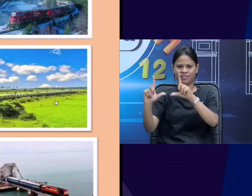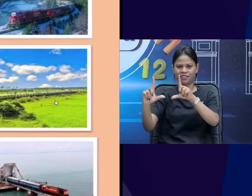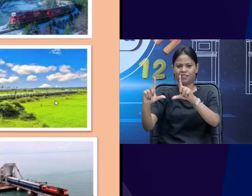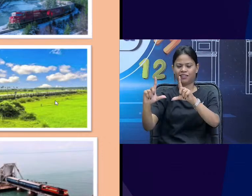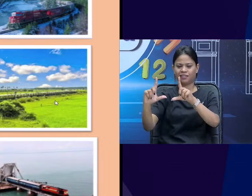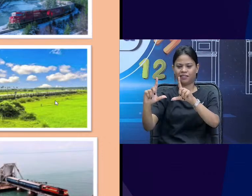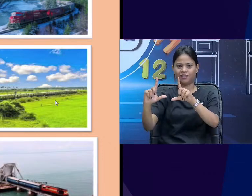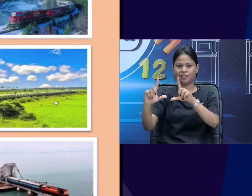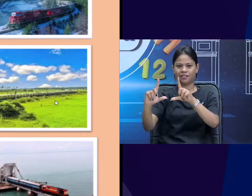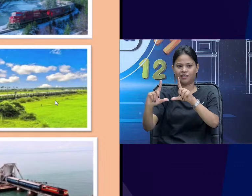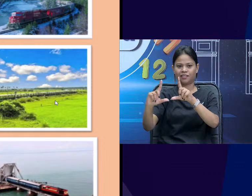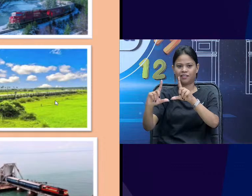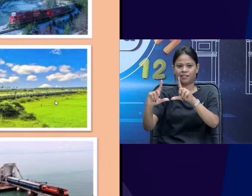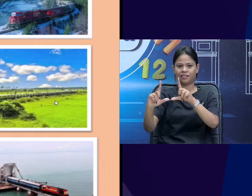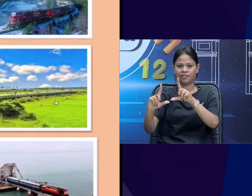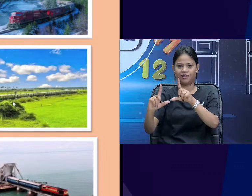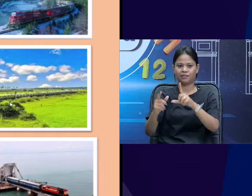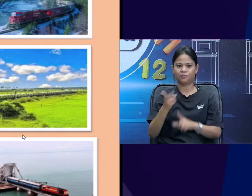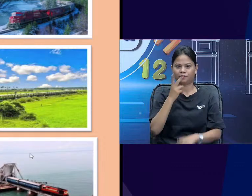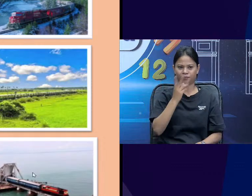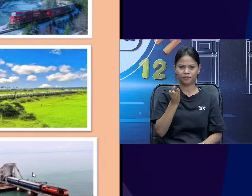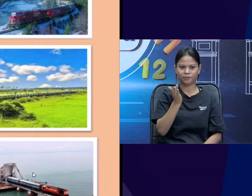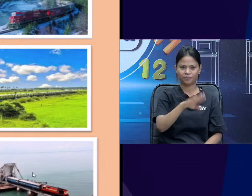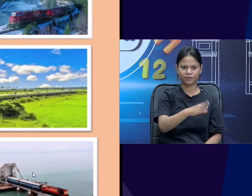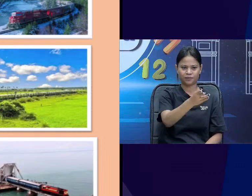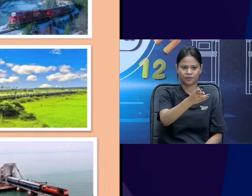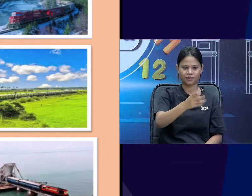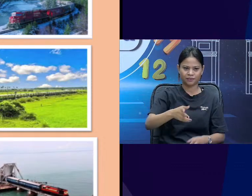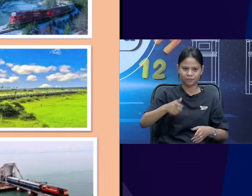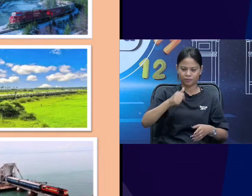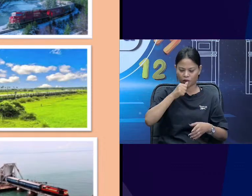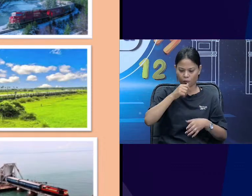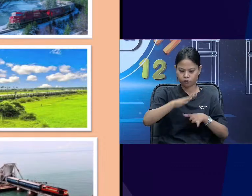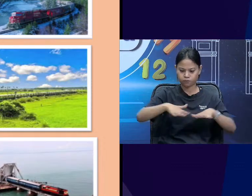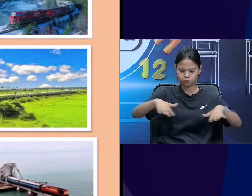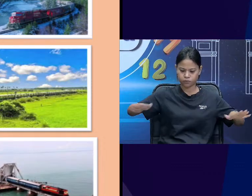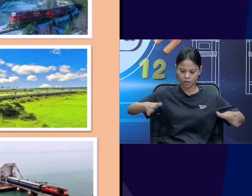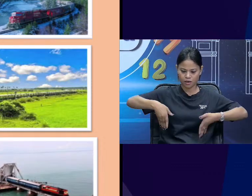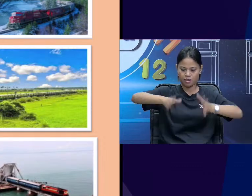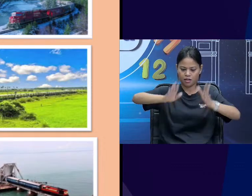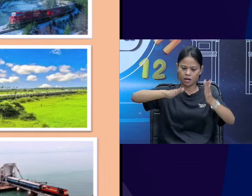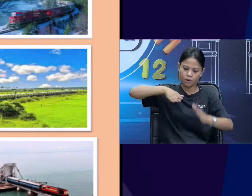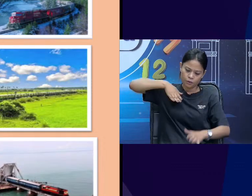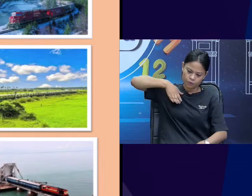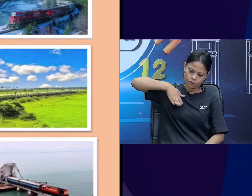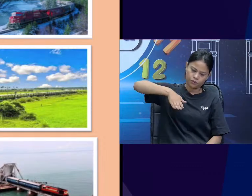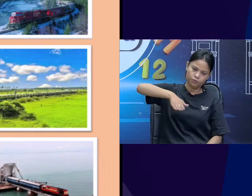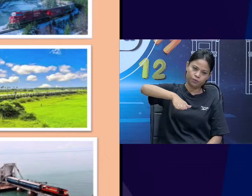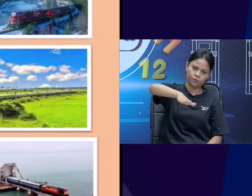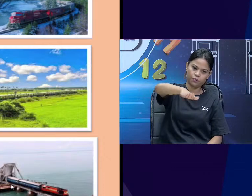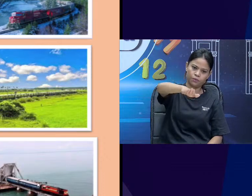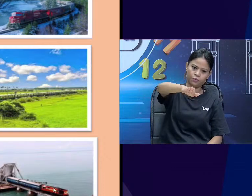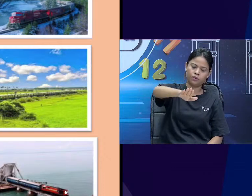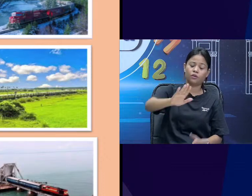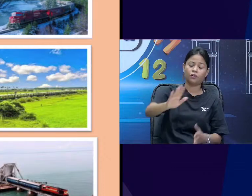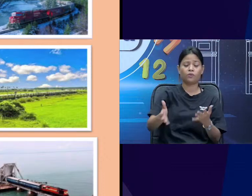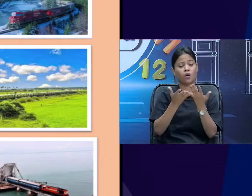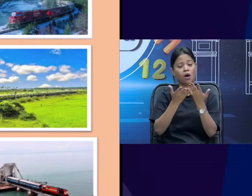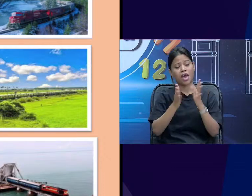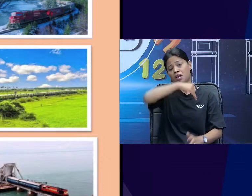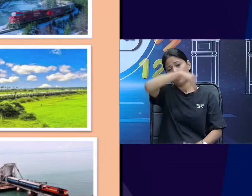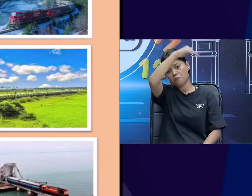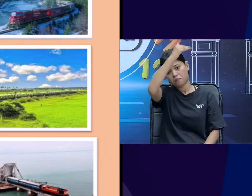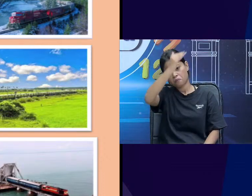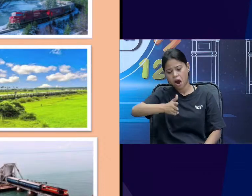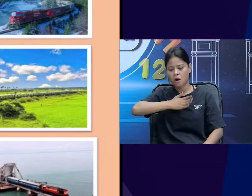through that the train passes over. Then train passes over rivers. Okay, here in this